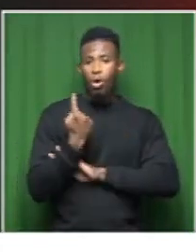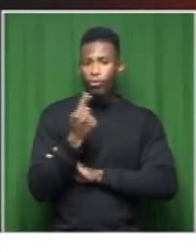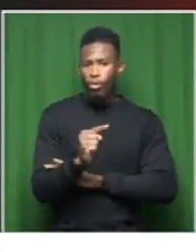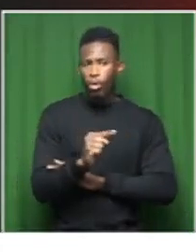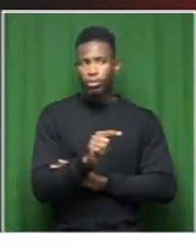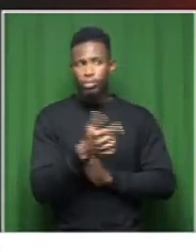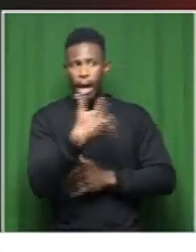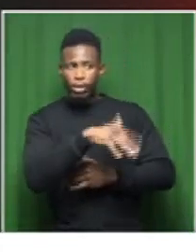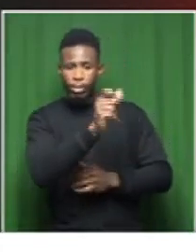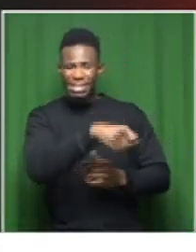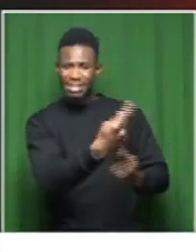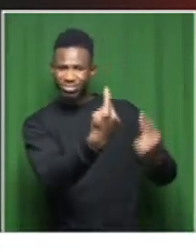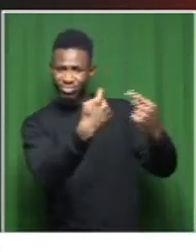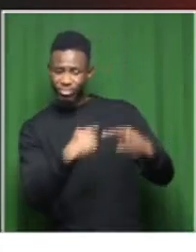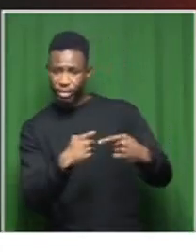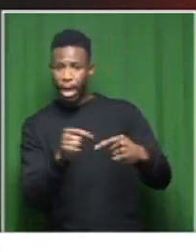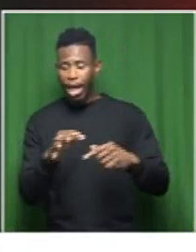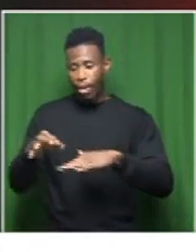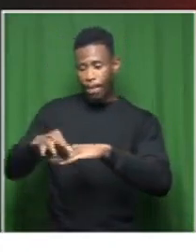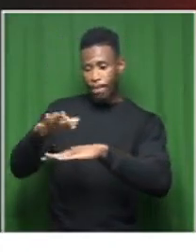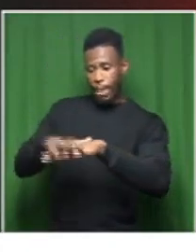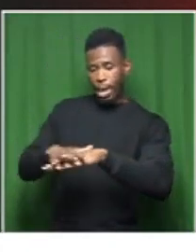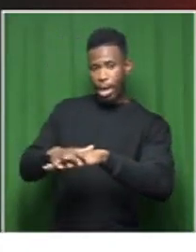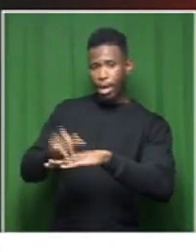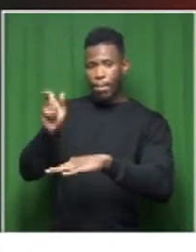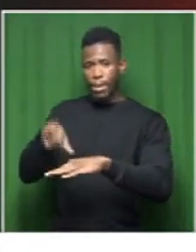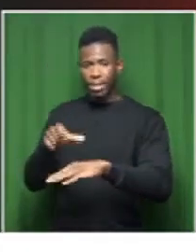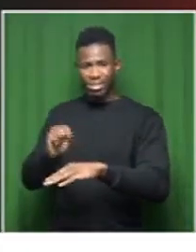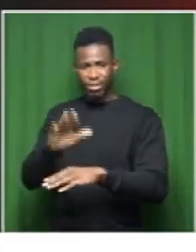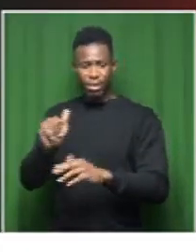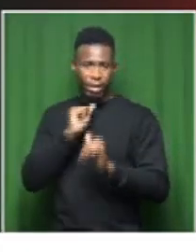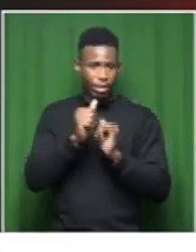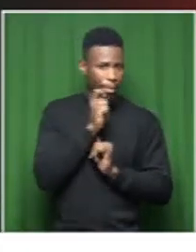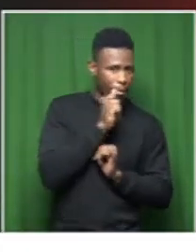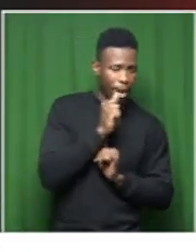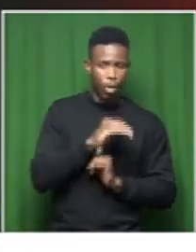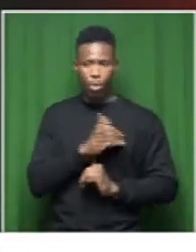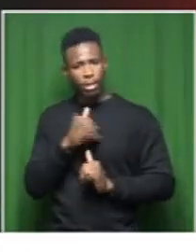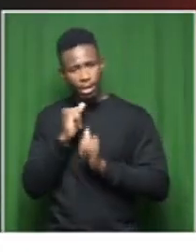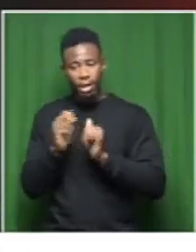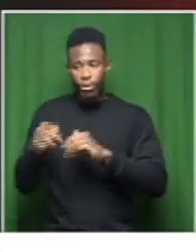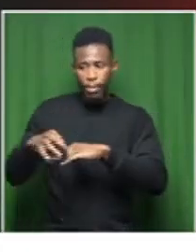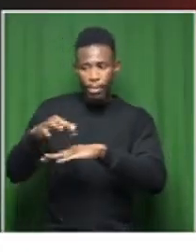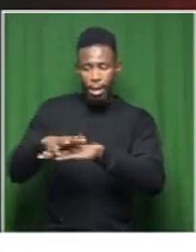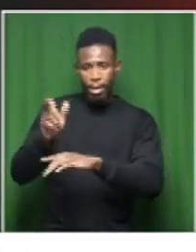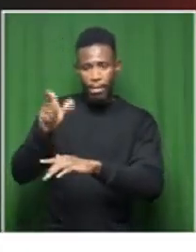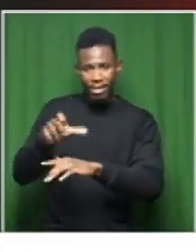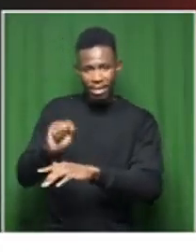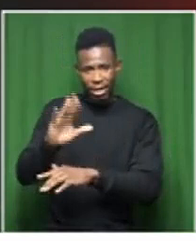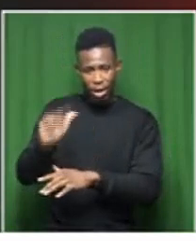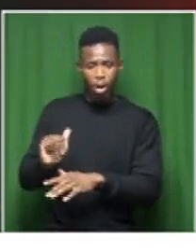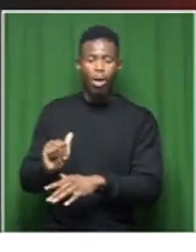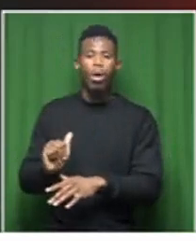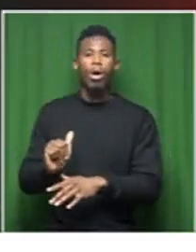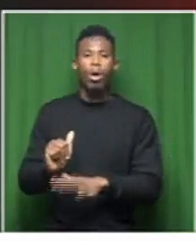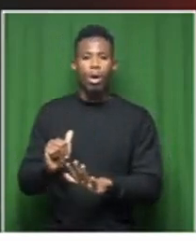if you marry a South African, whether you are a man or a woman, but if you get married to a South African, you then